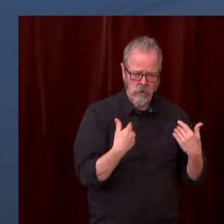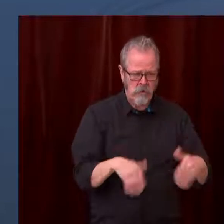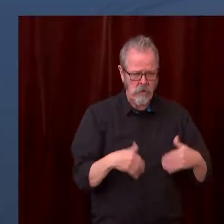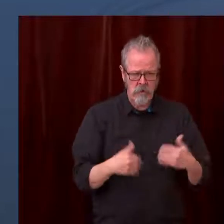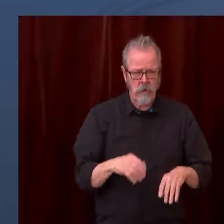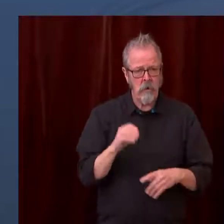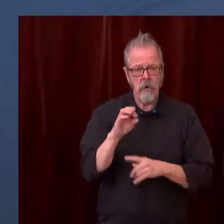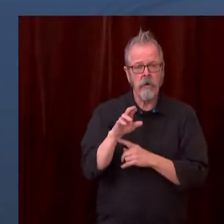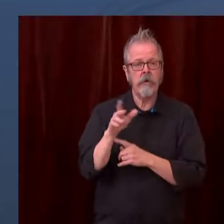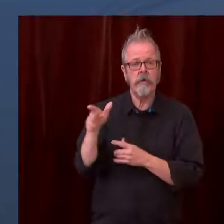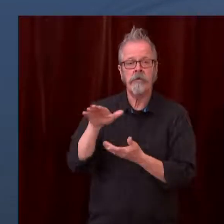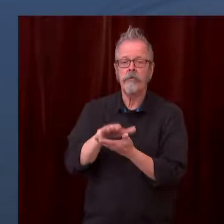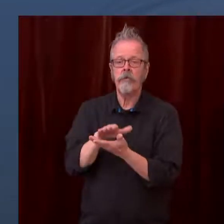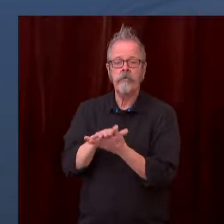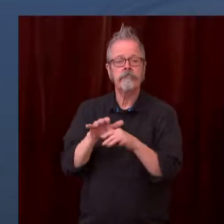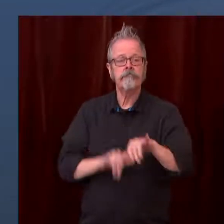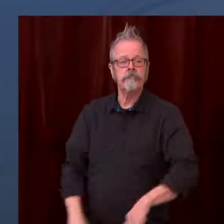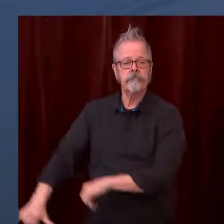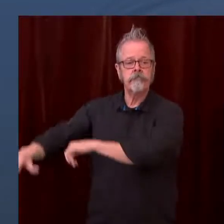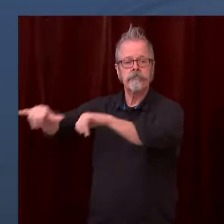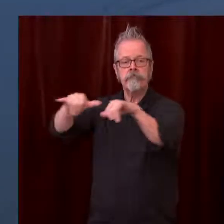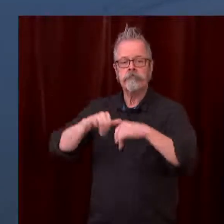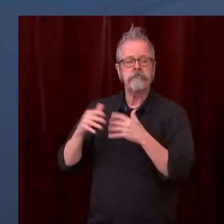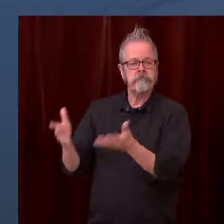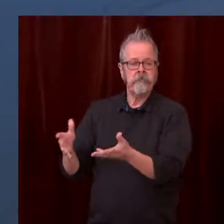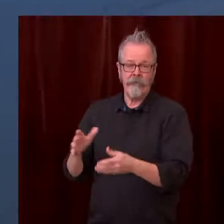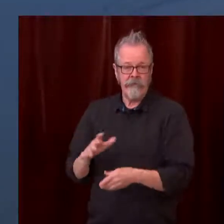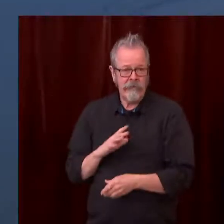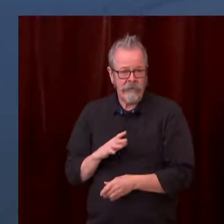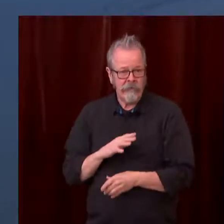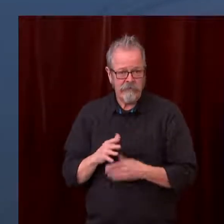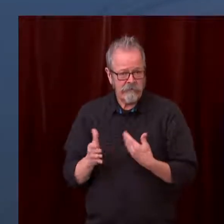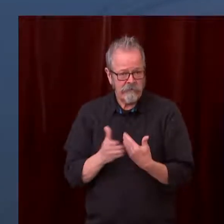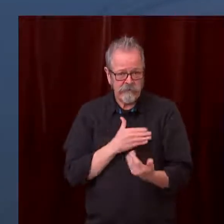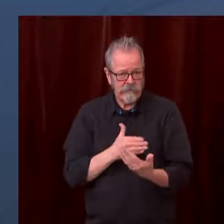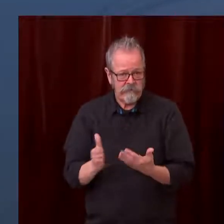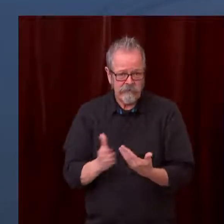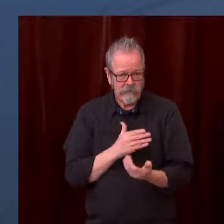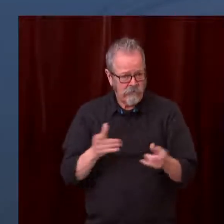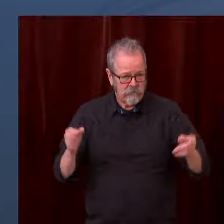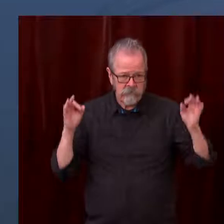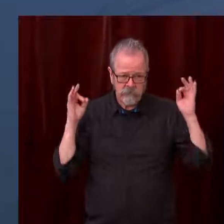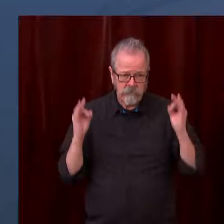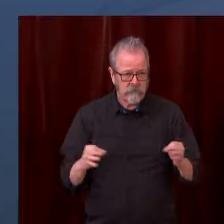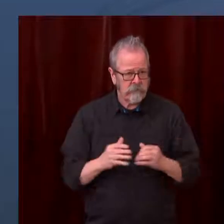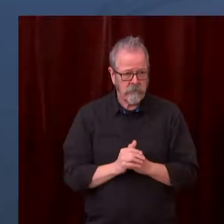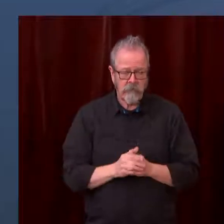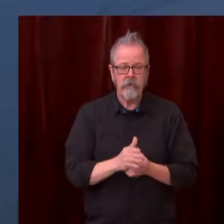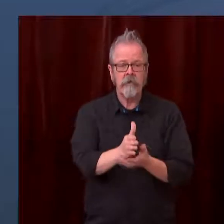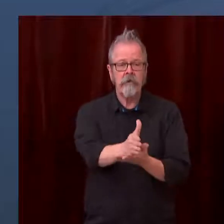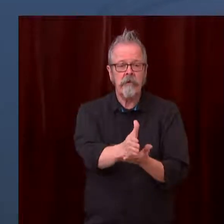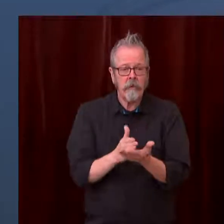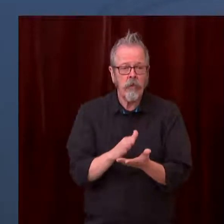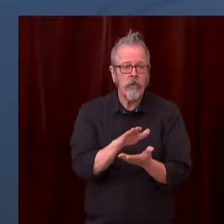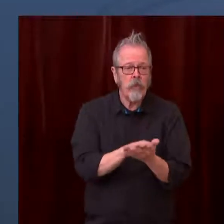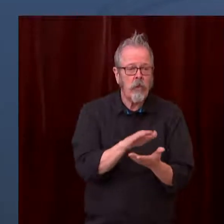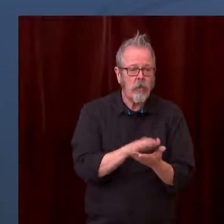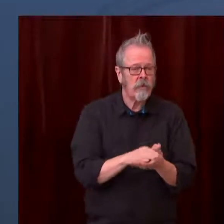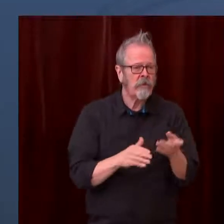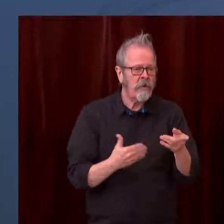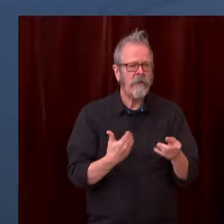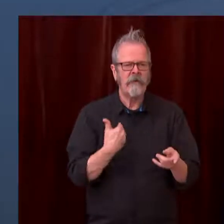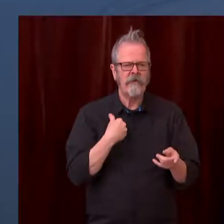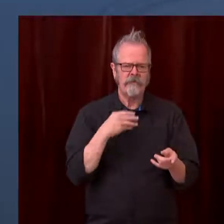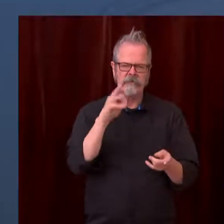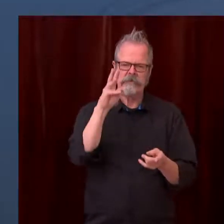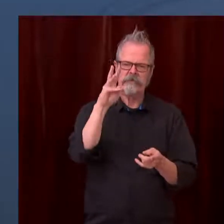in schools that have large communities of color, up 60% communities of color, and those who do not have that type